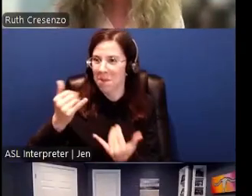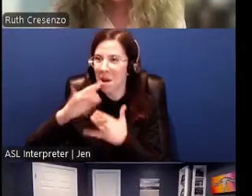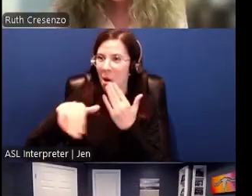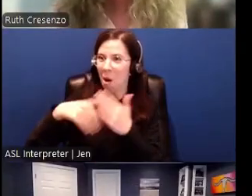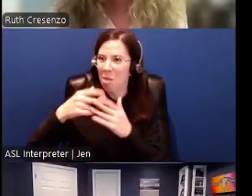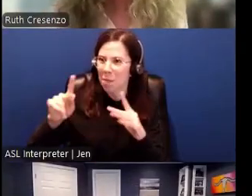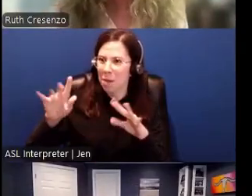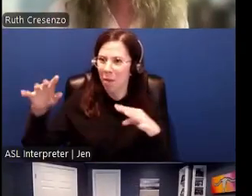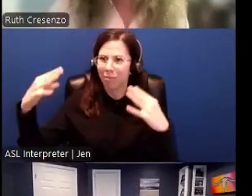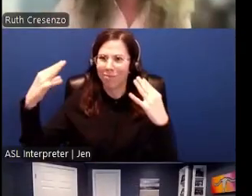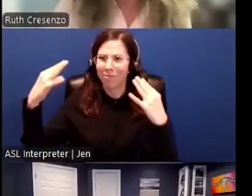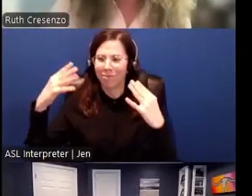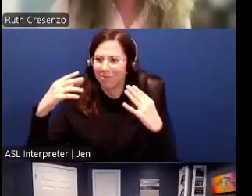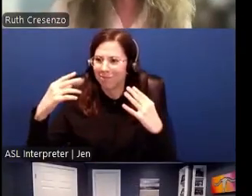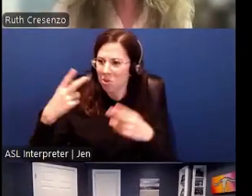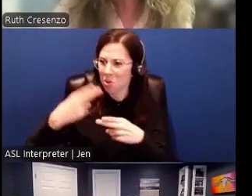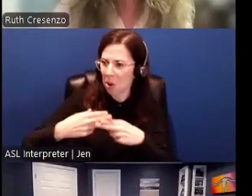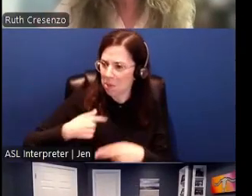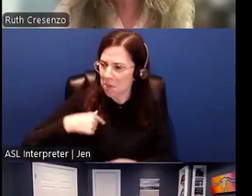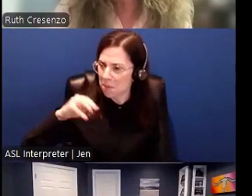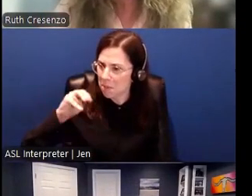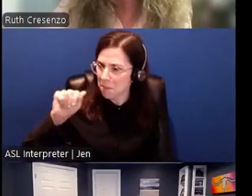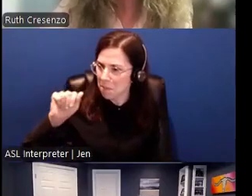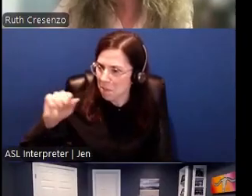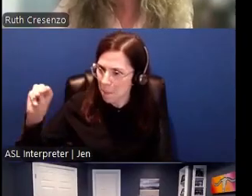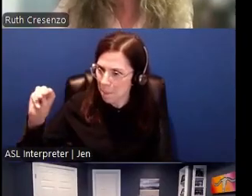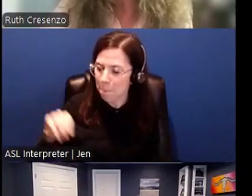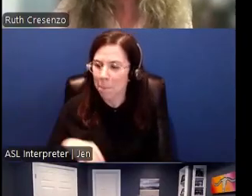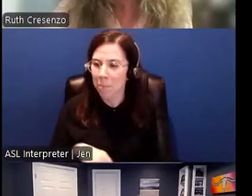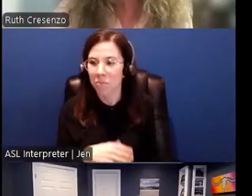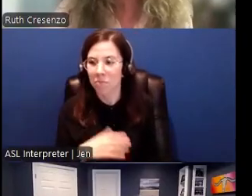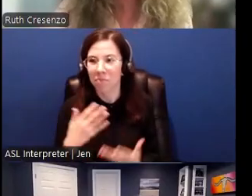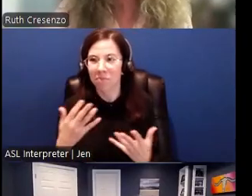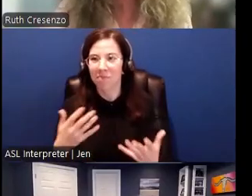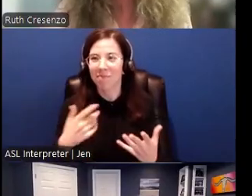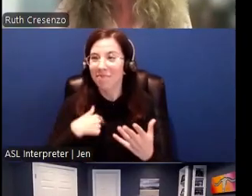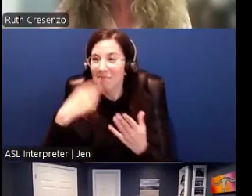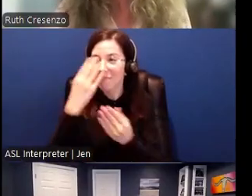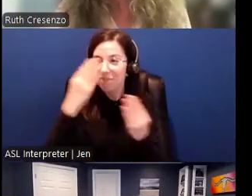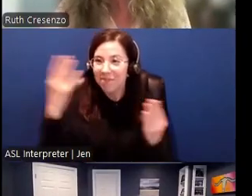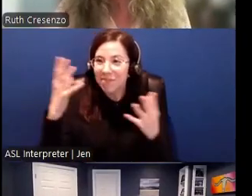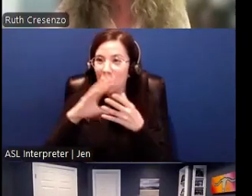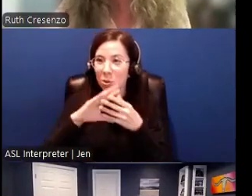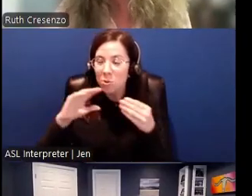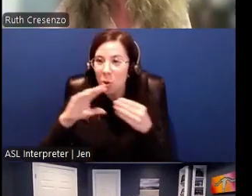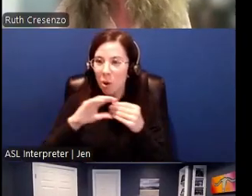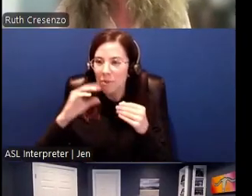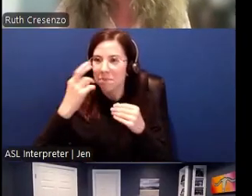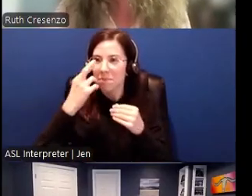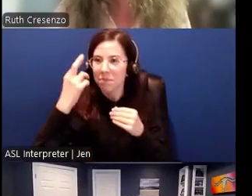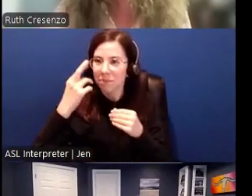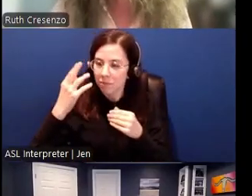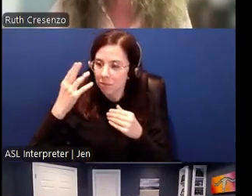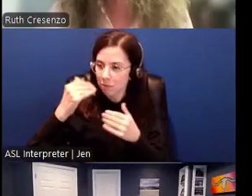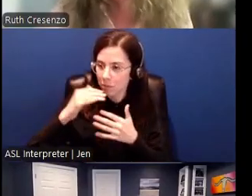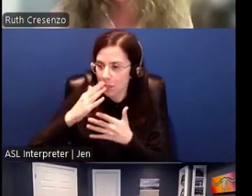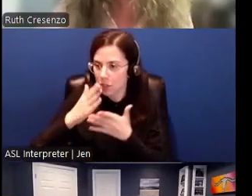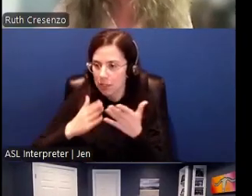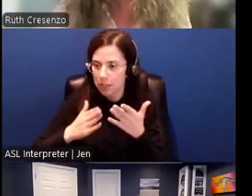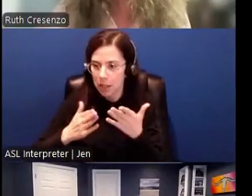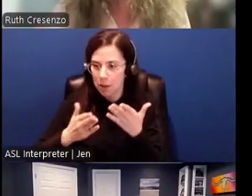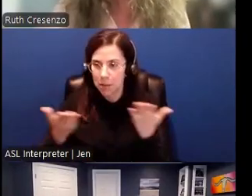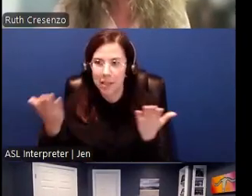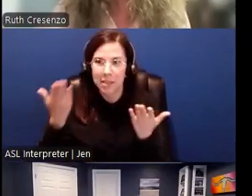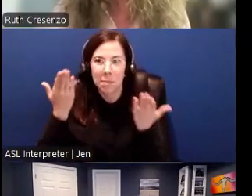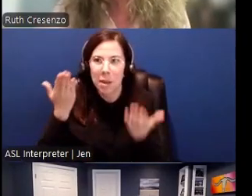calling me ma'am. So that I tell that story because there's things that you just might not